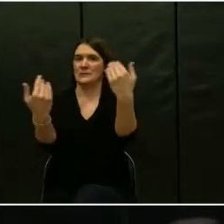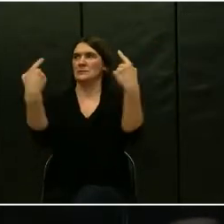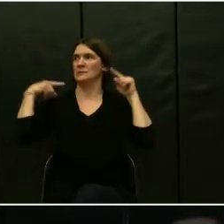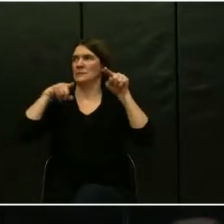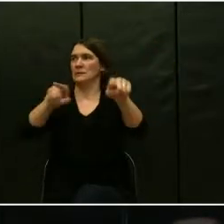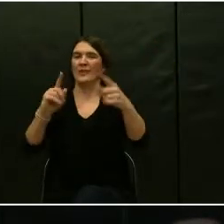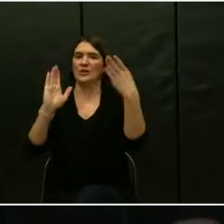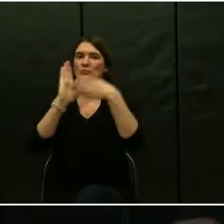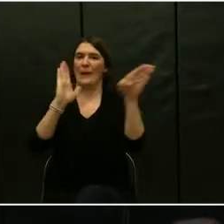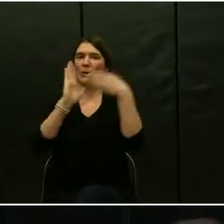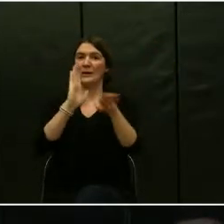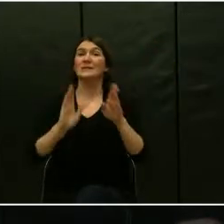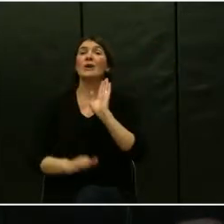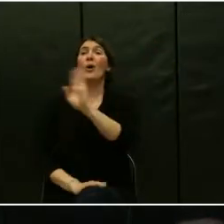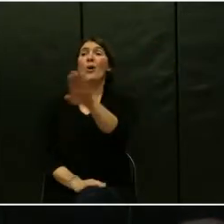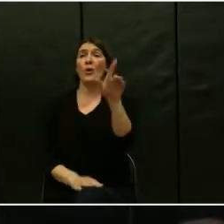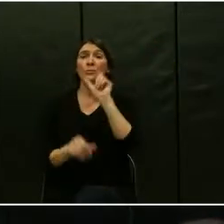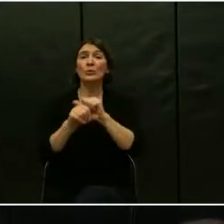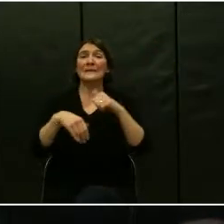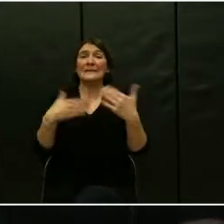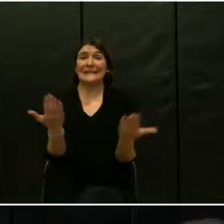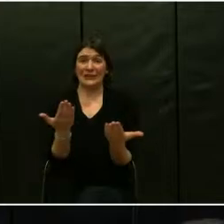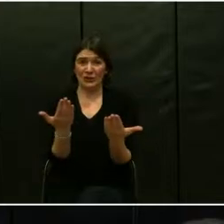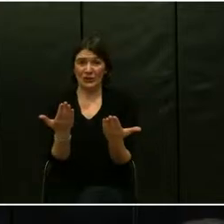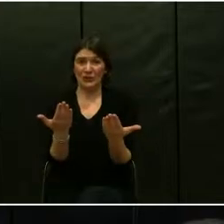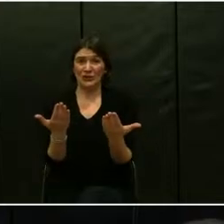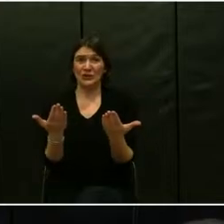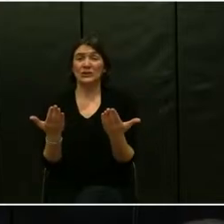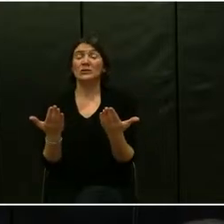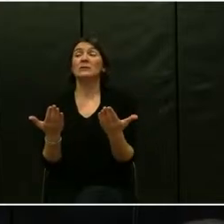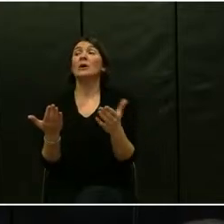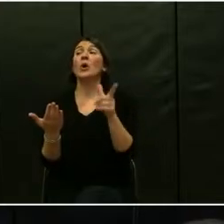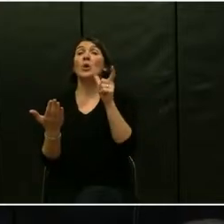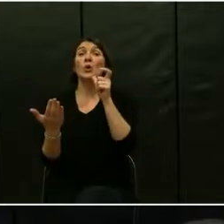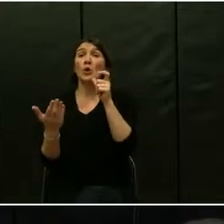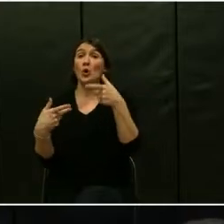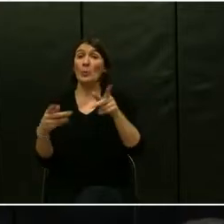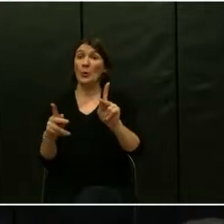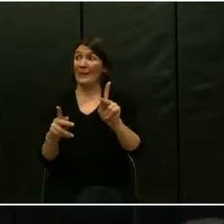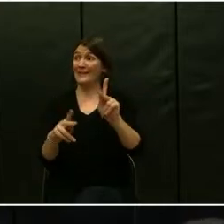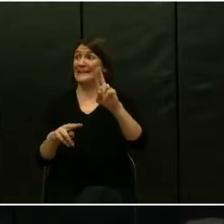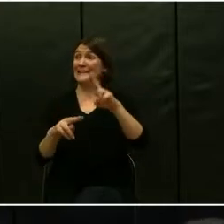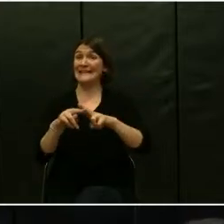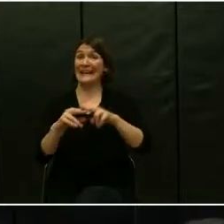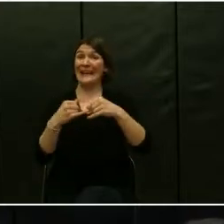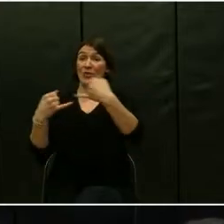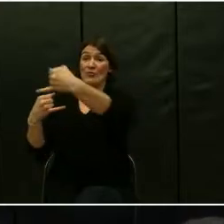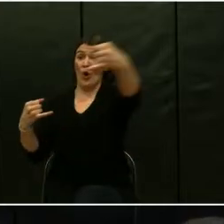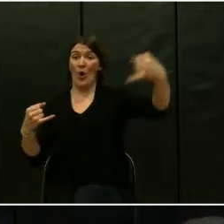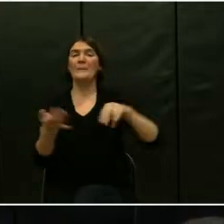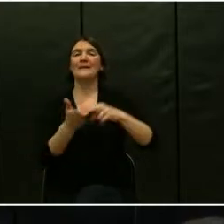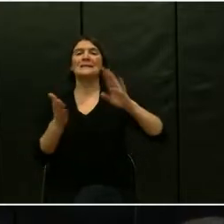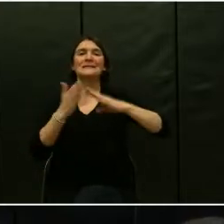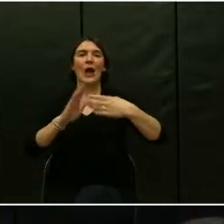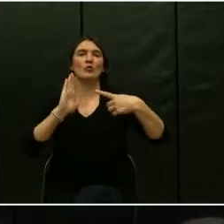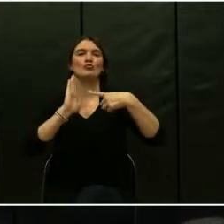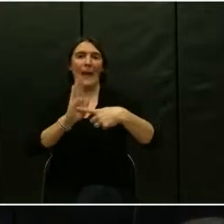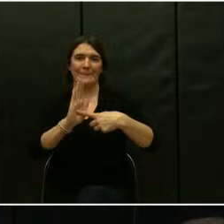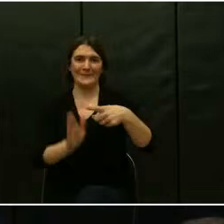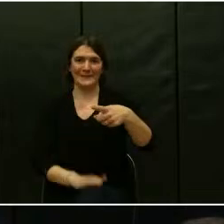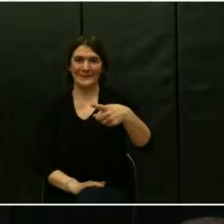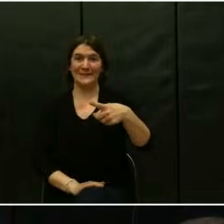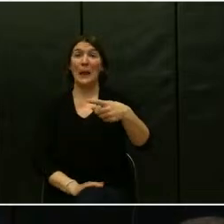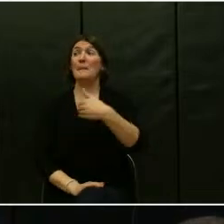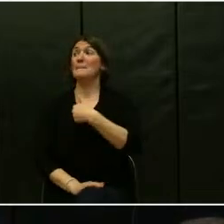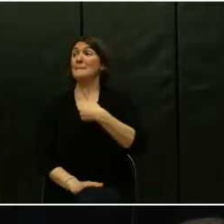attendance when you enter only authorized people can sit within the roped area members